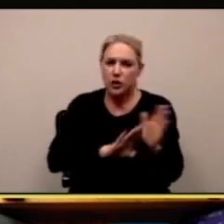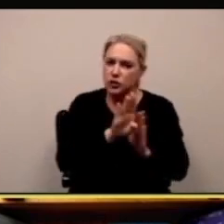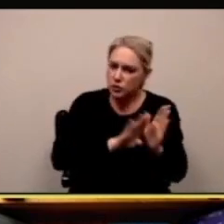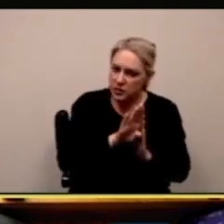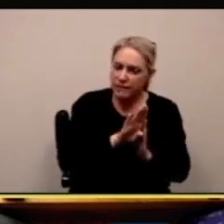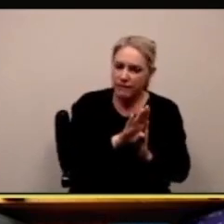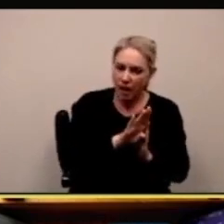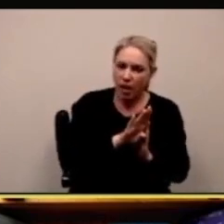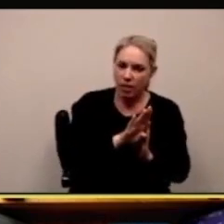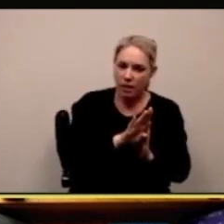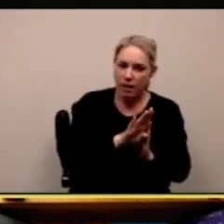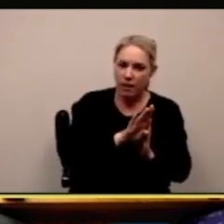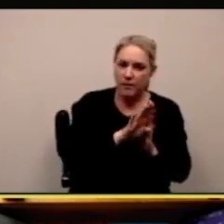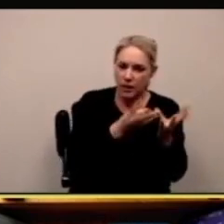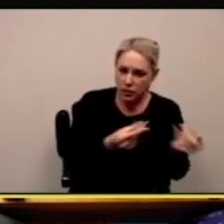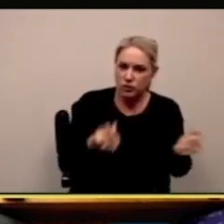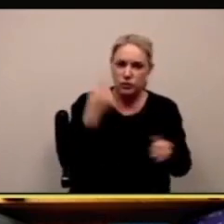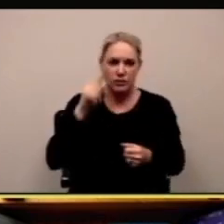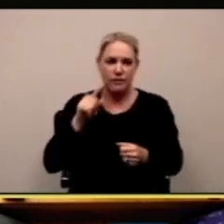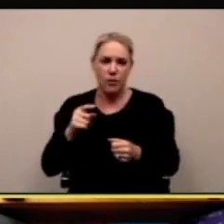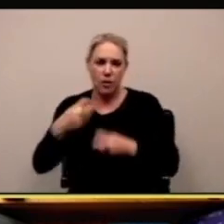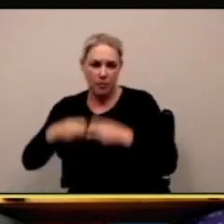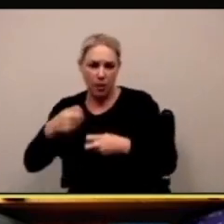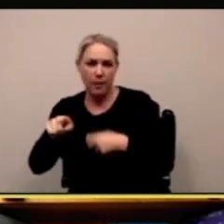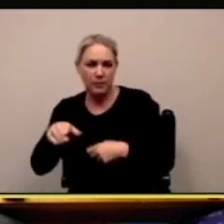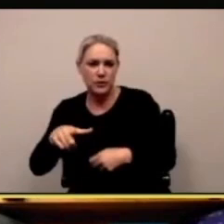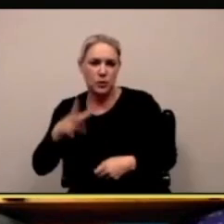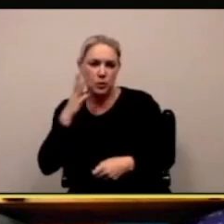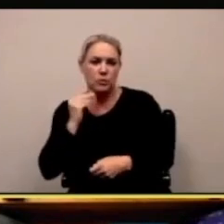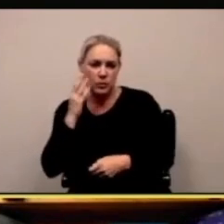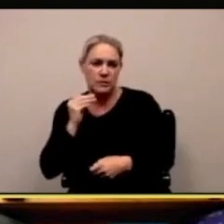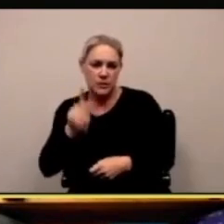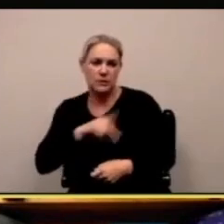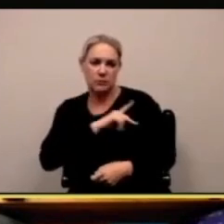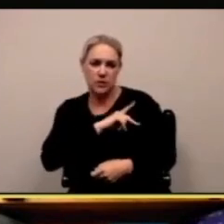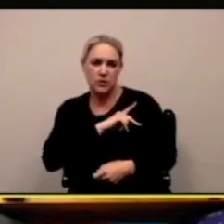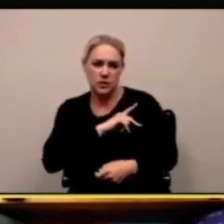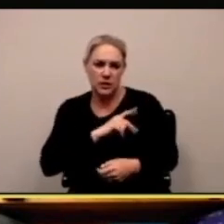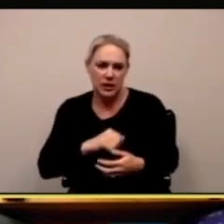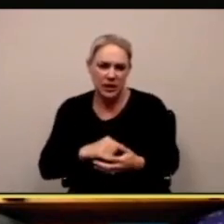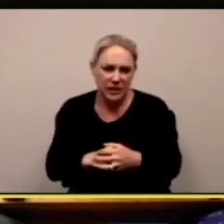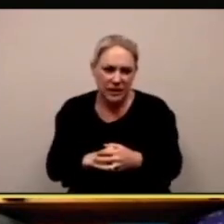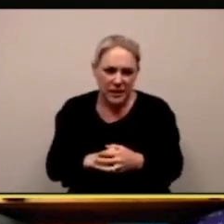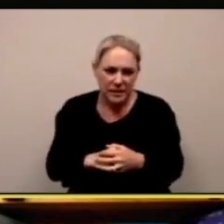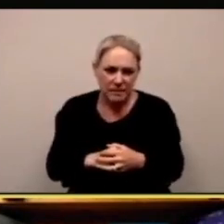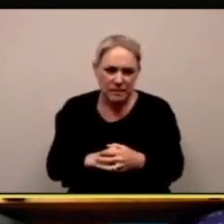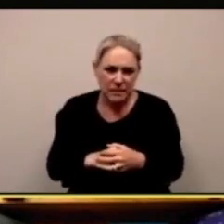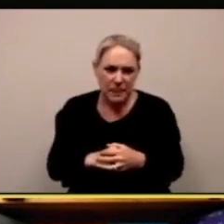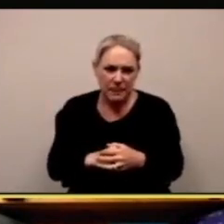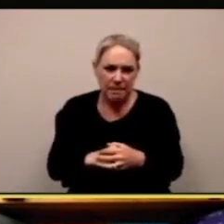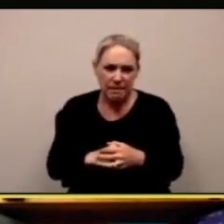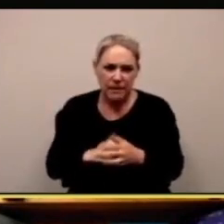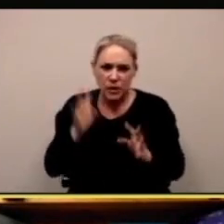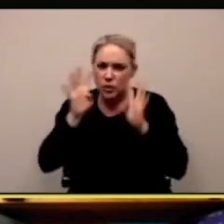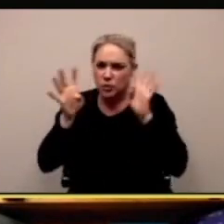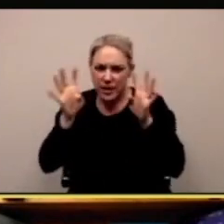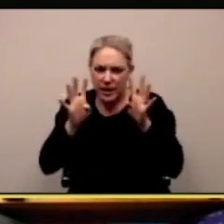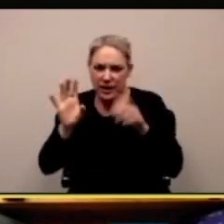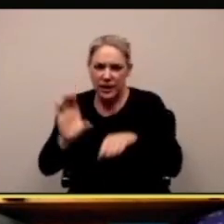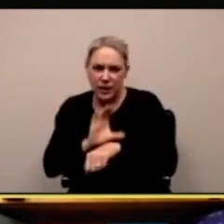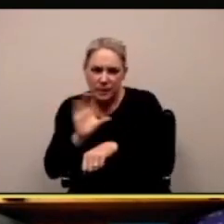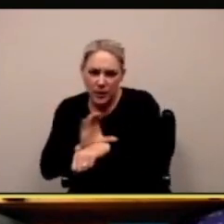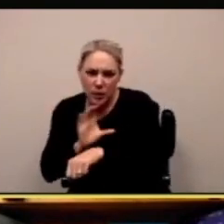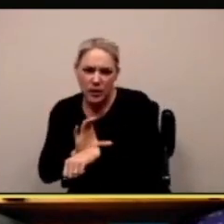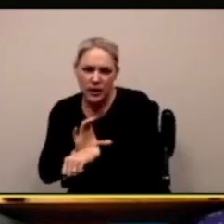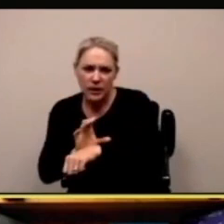something, be able to learn about this intercultural competence or creative computing. I think it's just